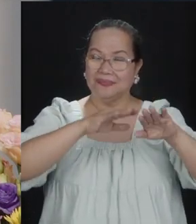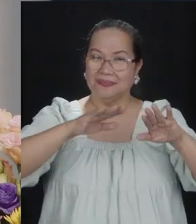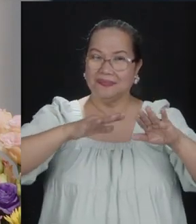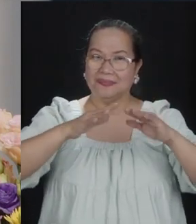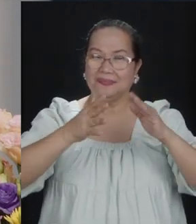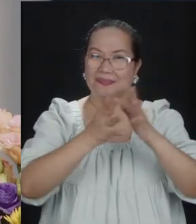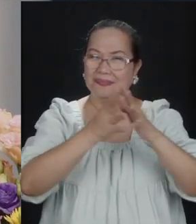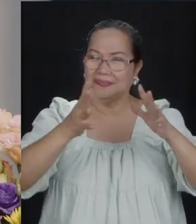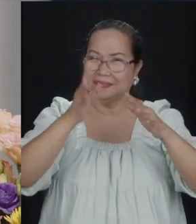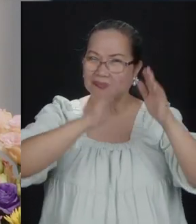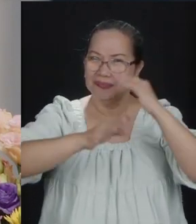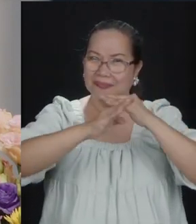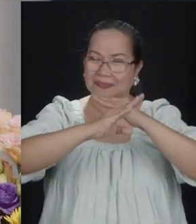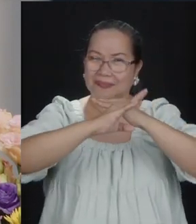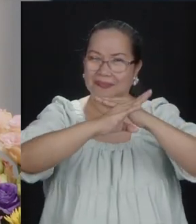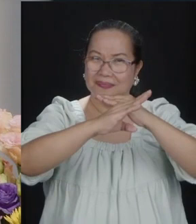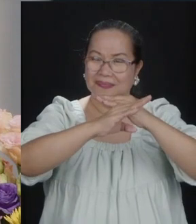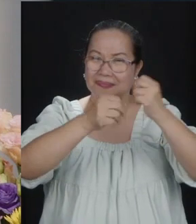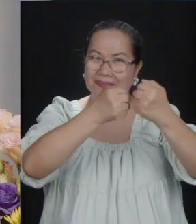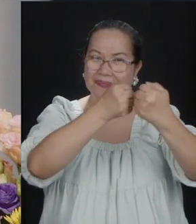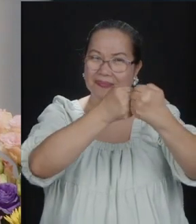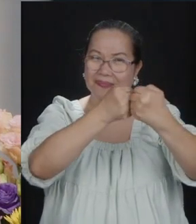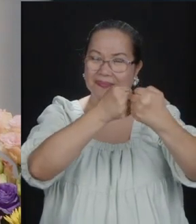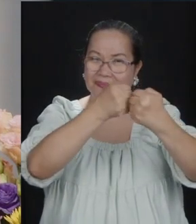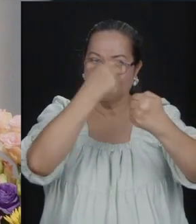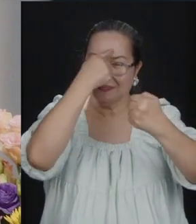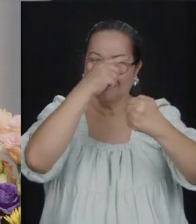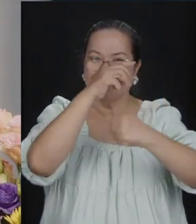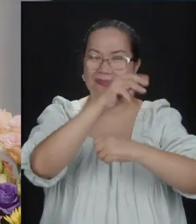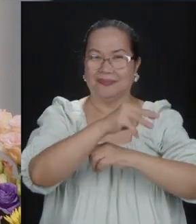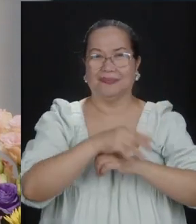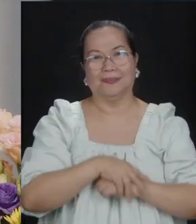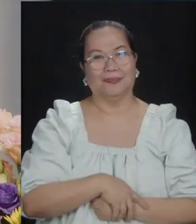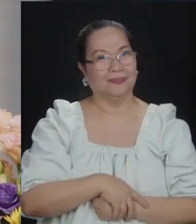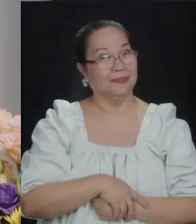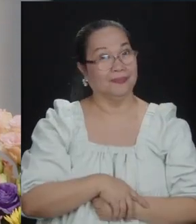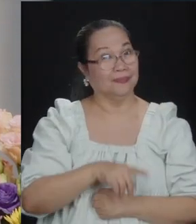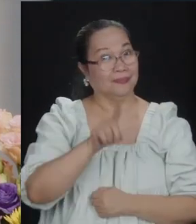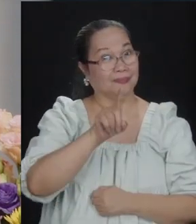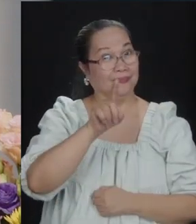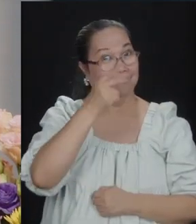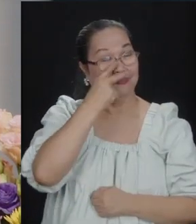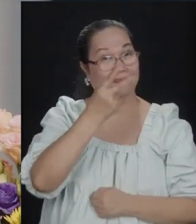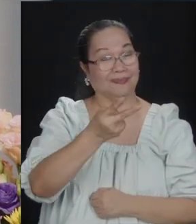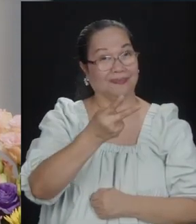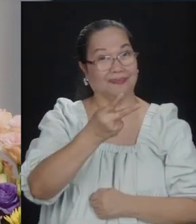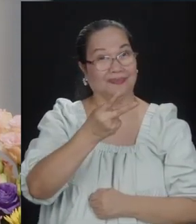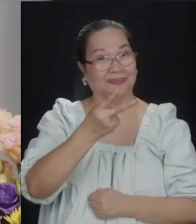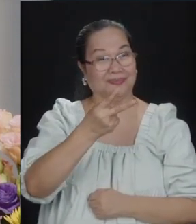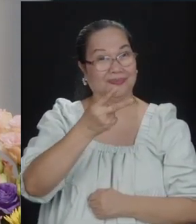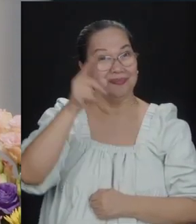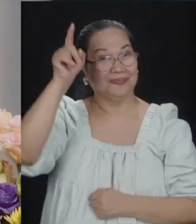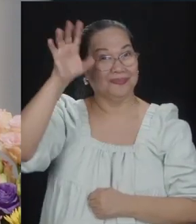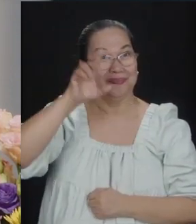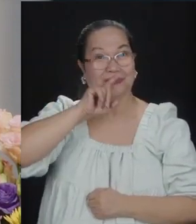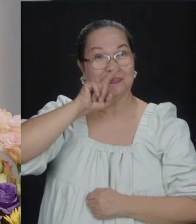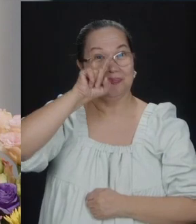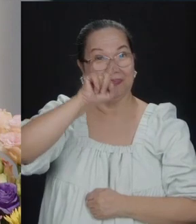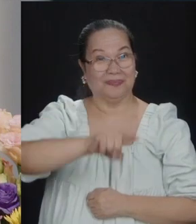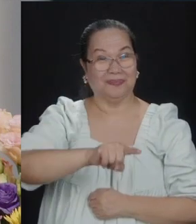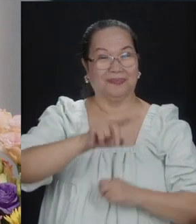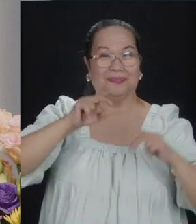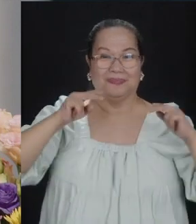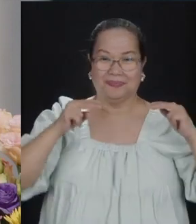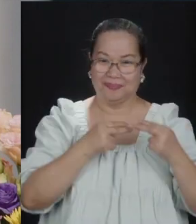much troubles. We fight their battles for them. But you see, ordained by our Heavenly Father,